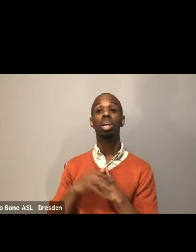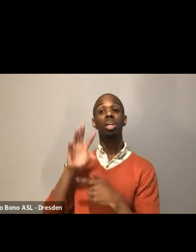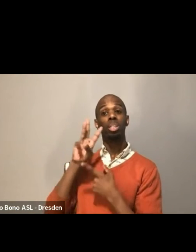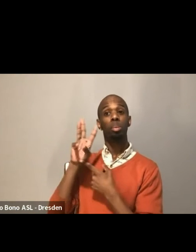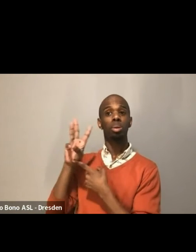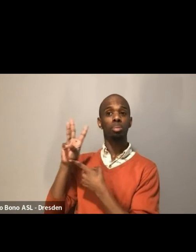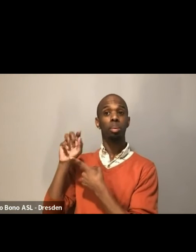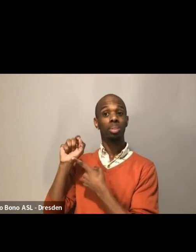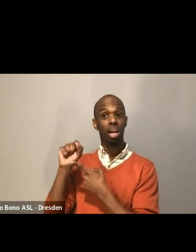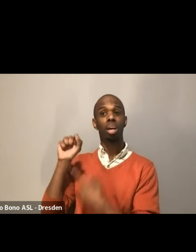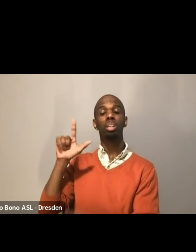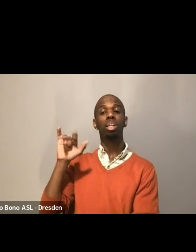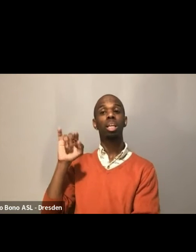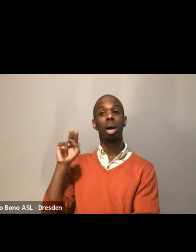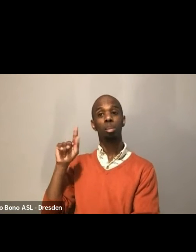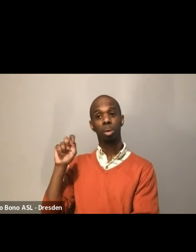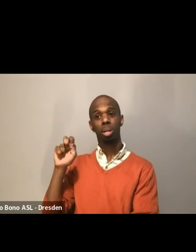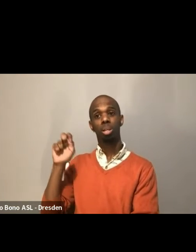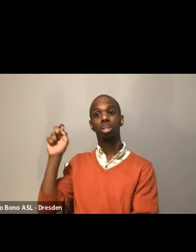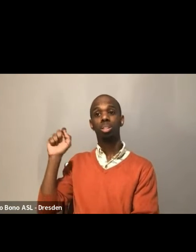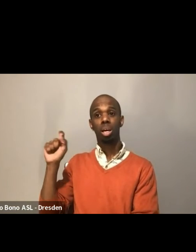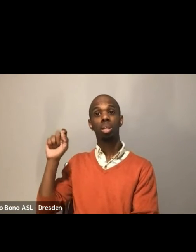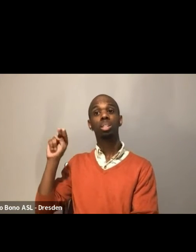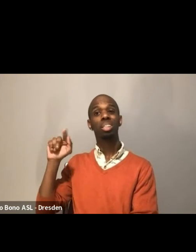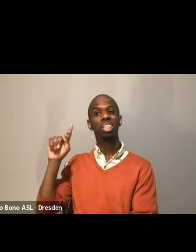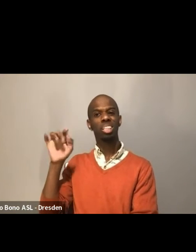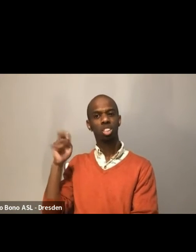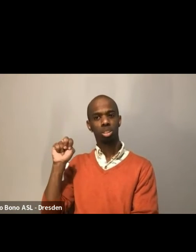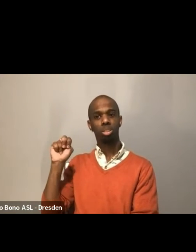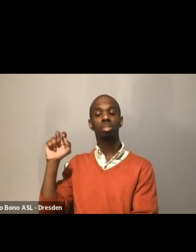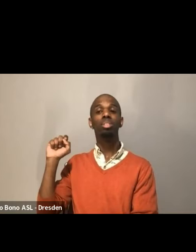-nation.org. Thank you.